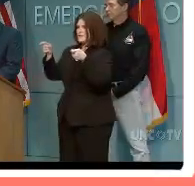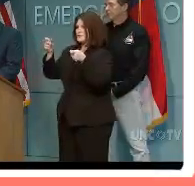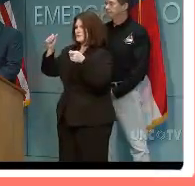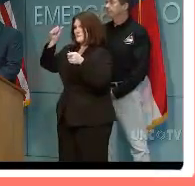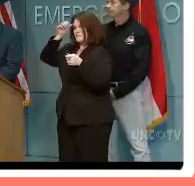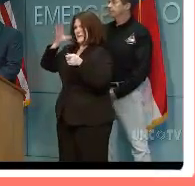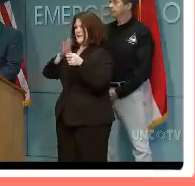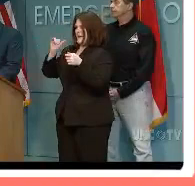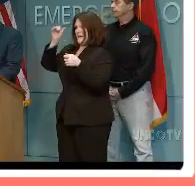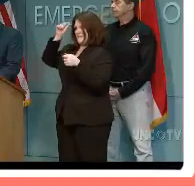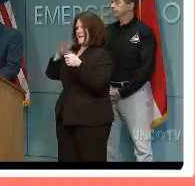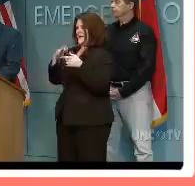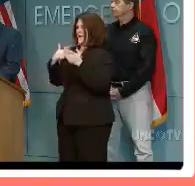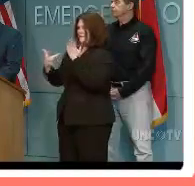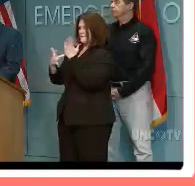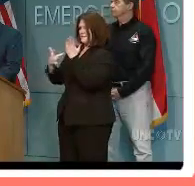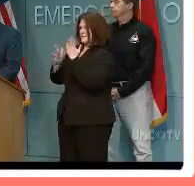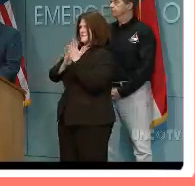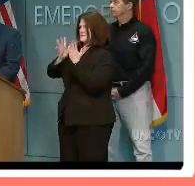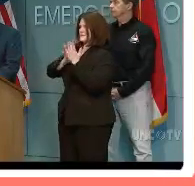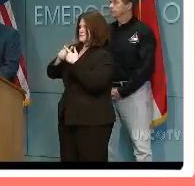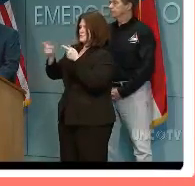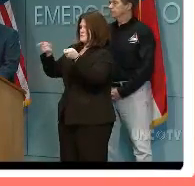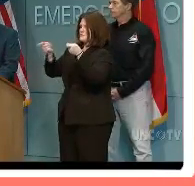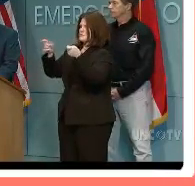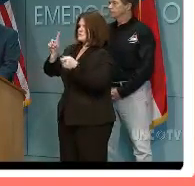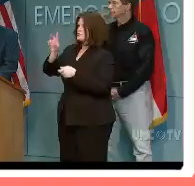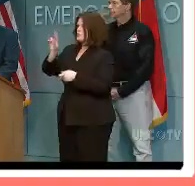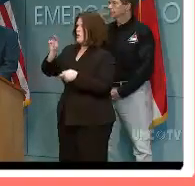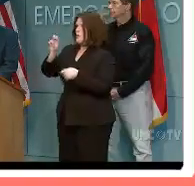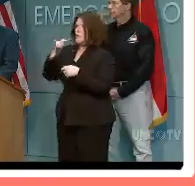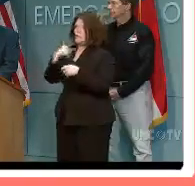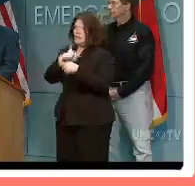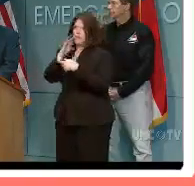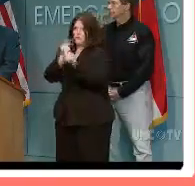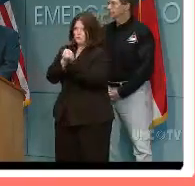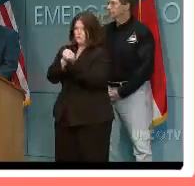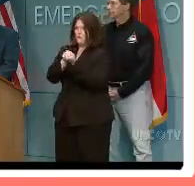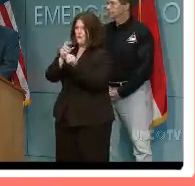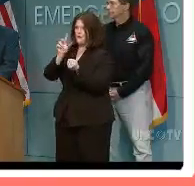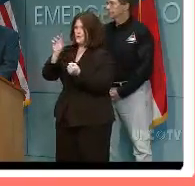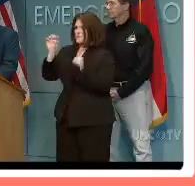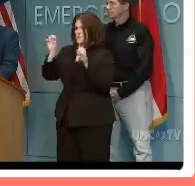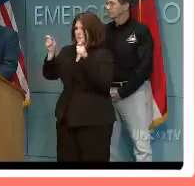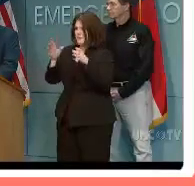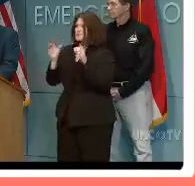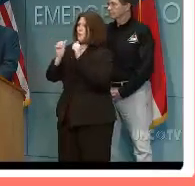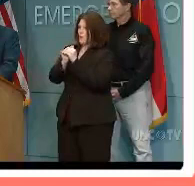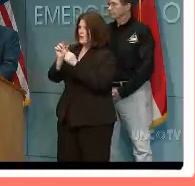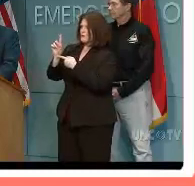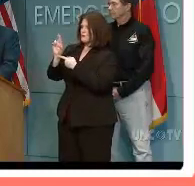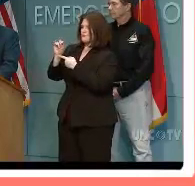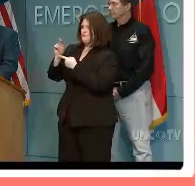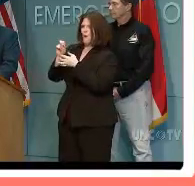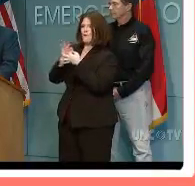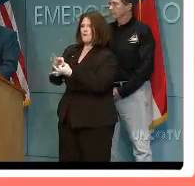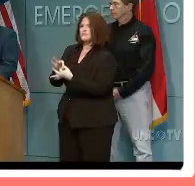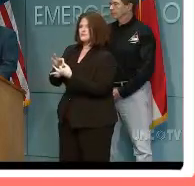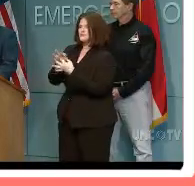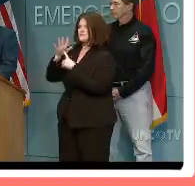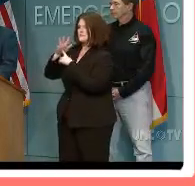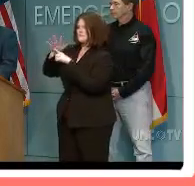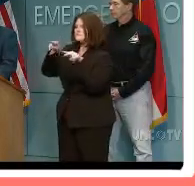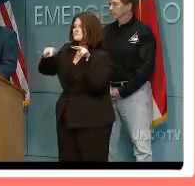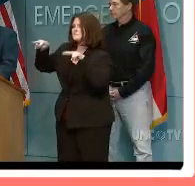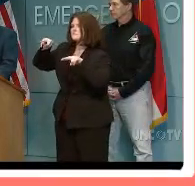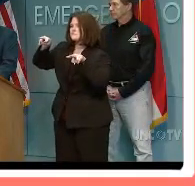management capability in the state, so we'll be supporting the Division of Emergency Management with that kind of response. Our ferry crews